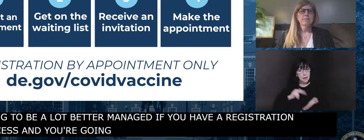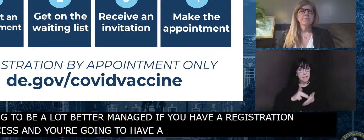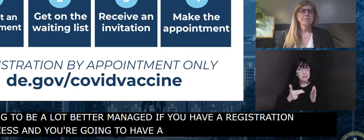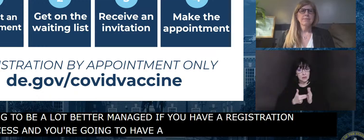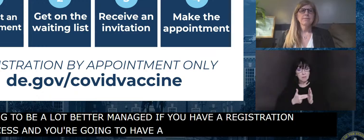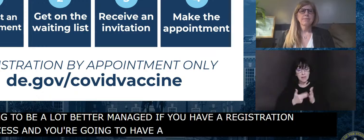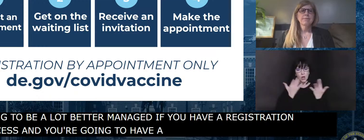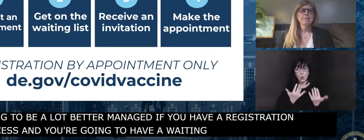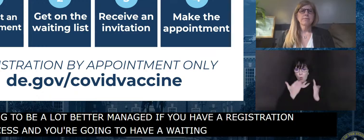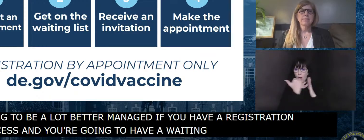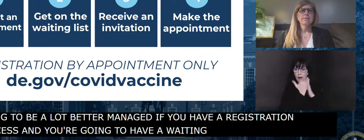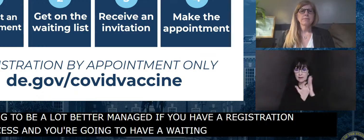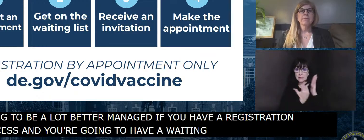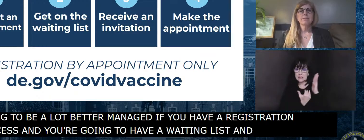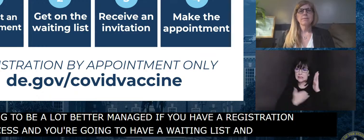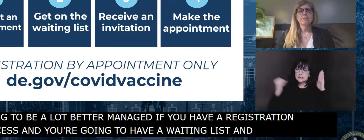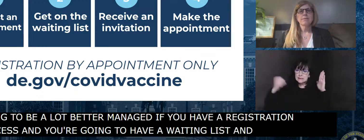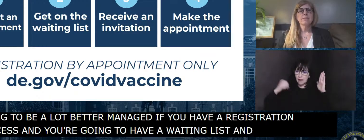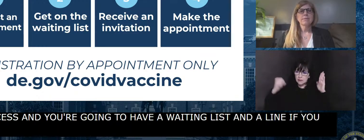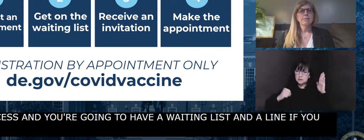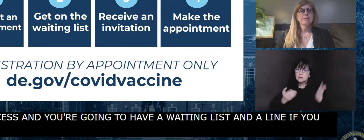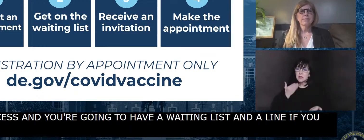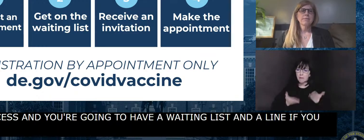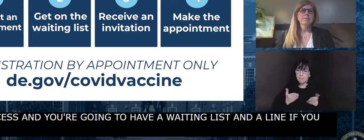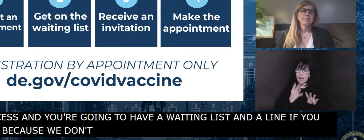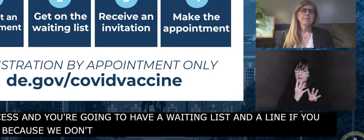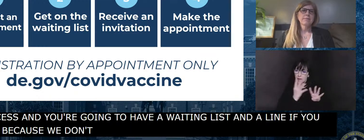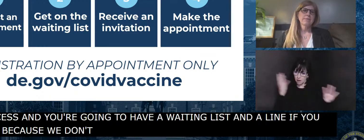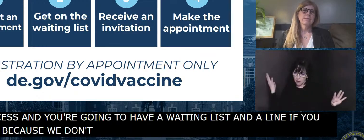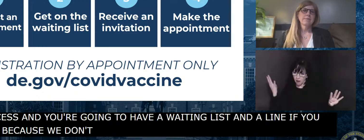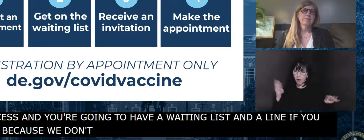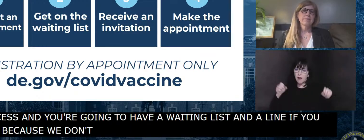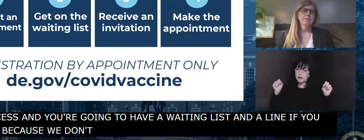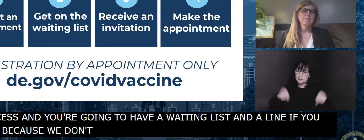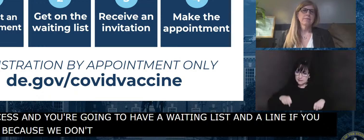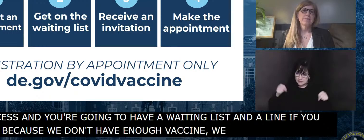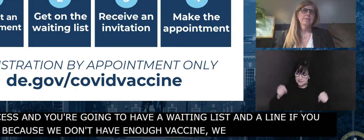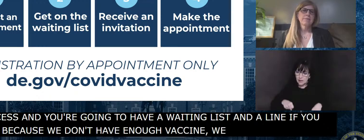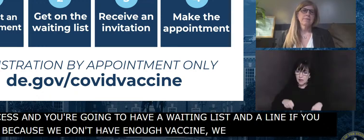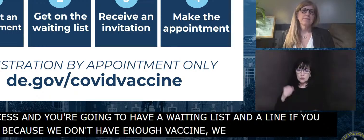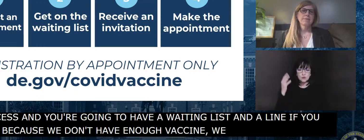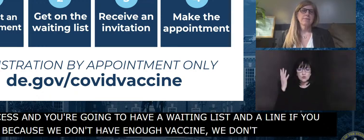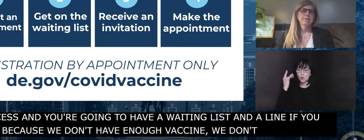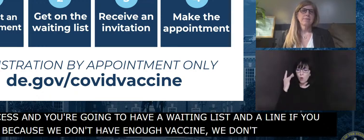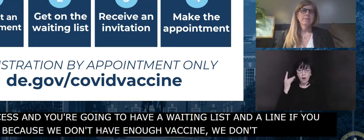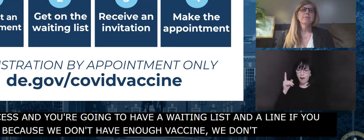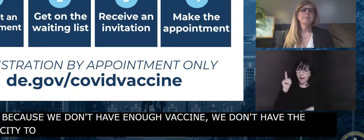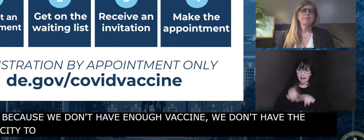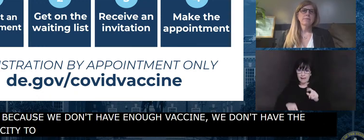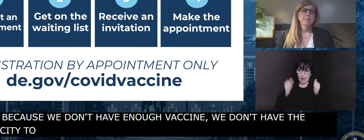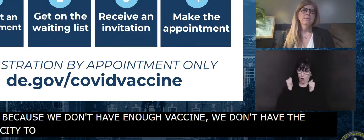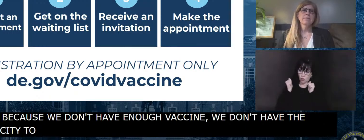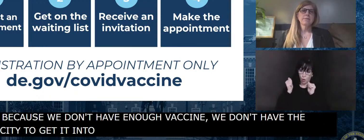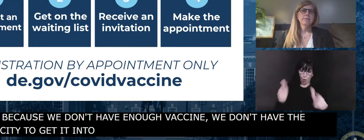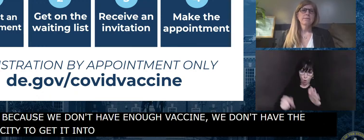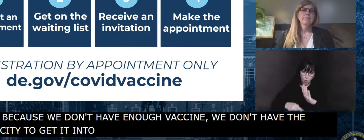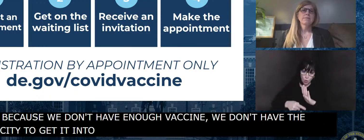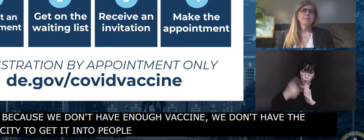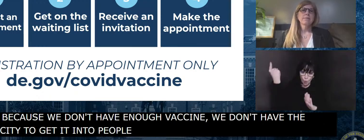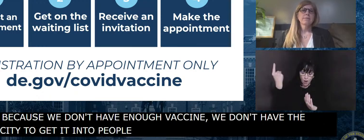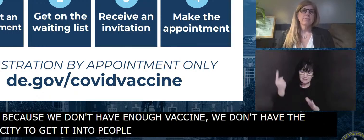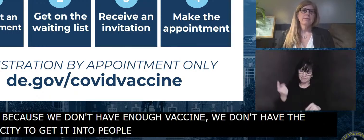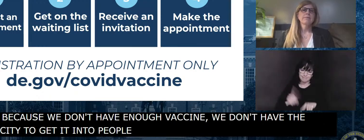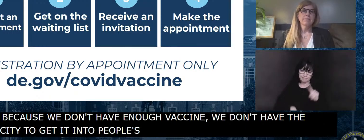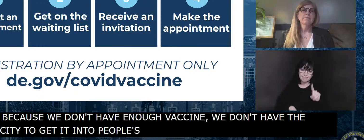if you will, because we don't have enough vaccine. We don't have the capacity to get it into people's arm as quickly as people are going to sign